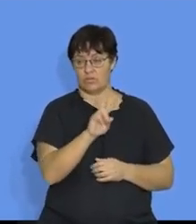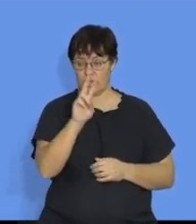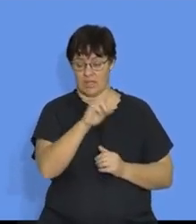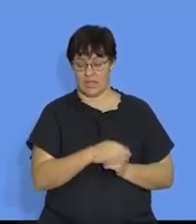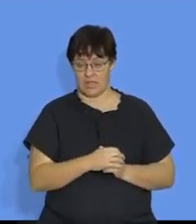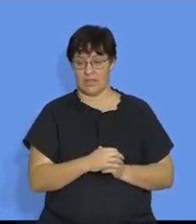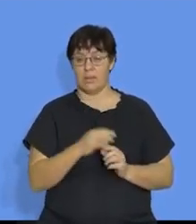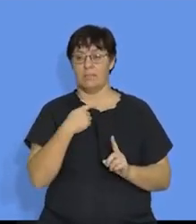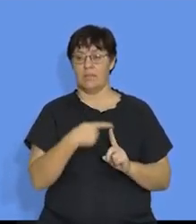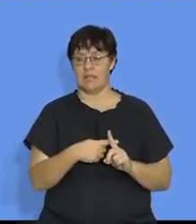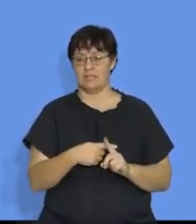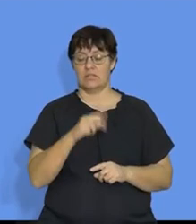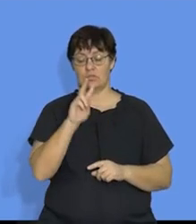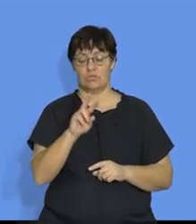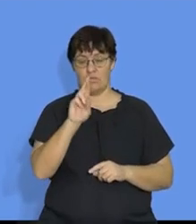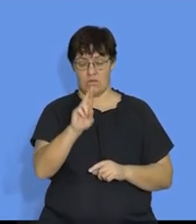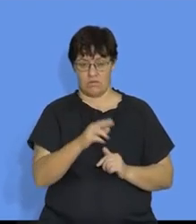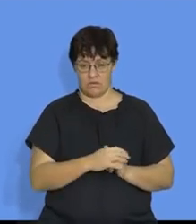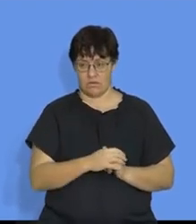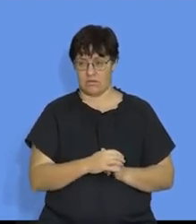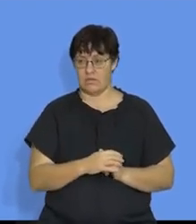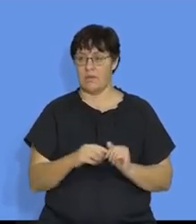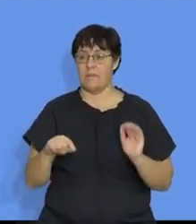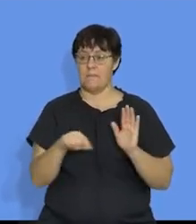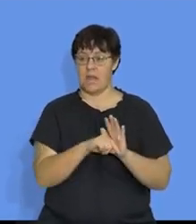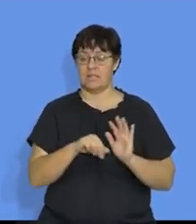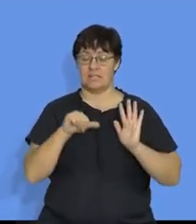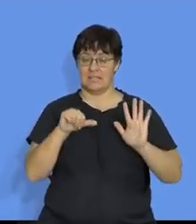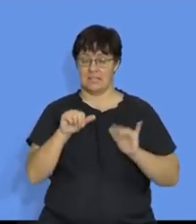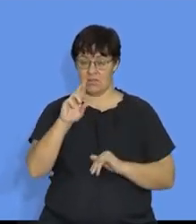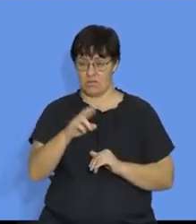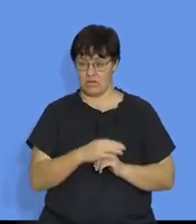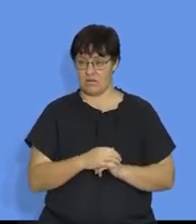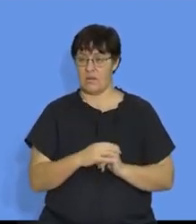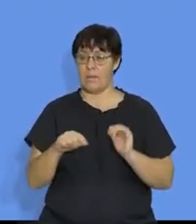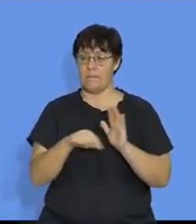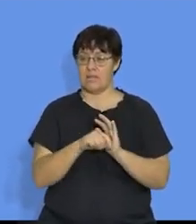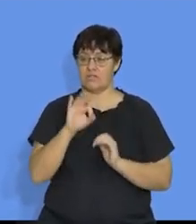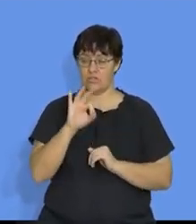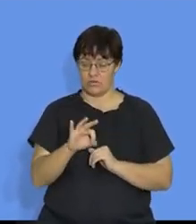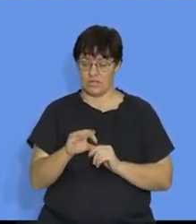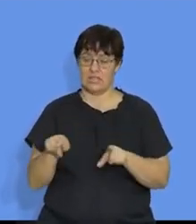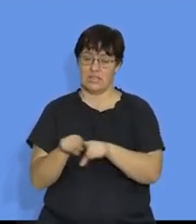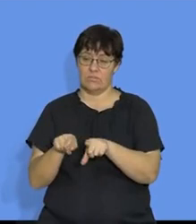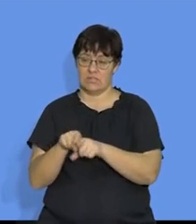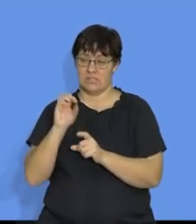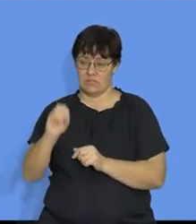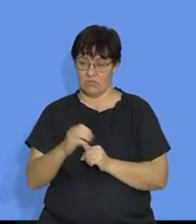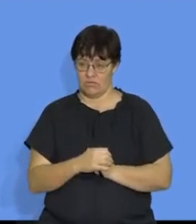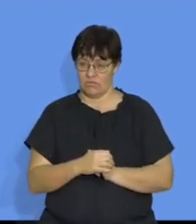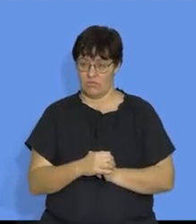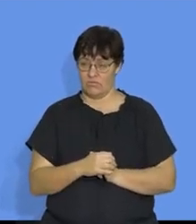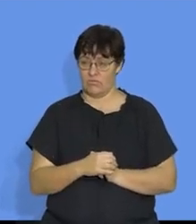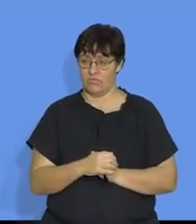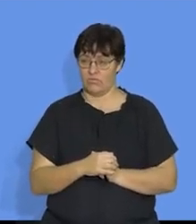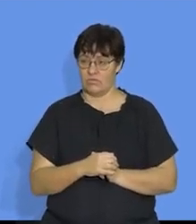squared plus 2R minus 6R minus 3 is equal to 0.